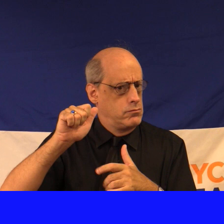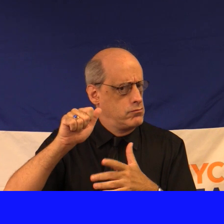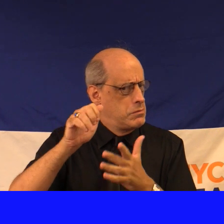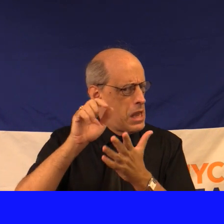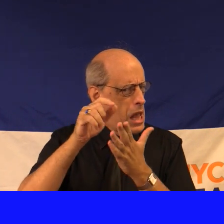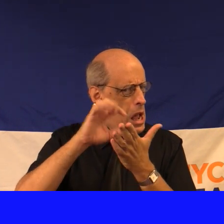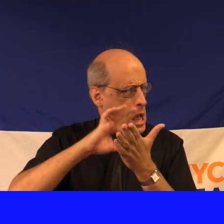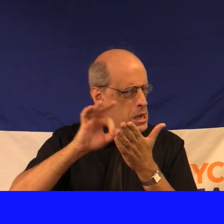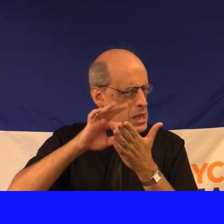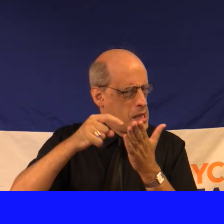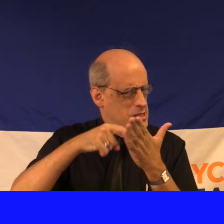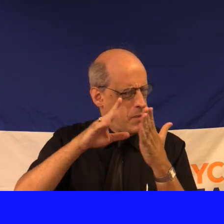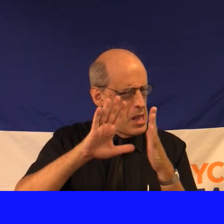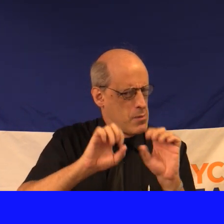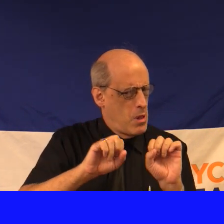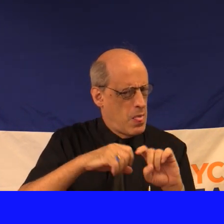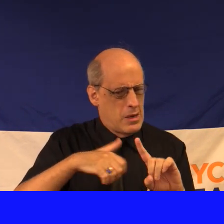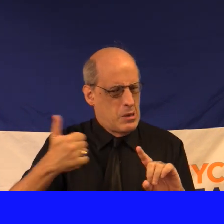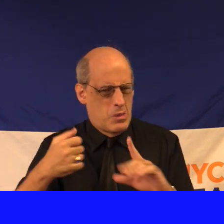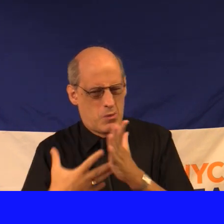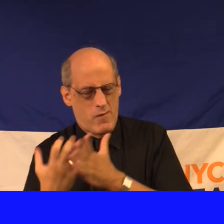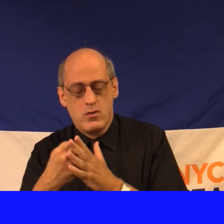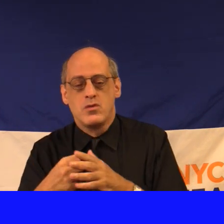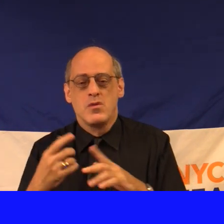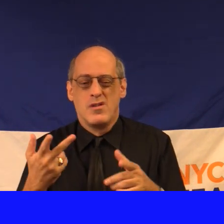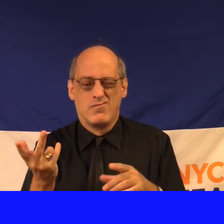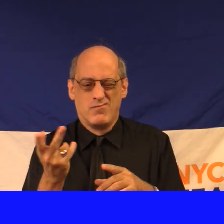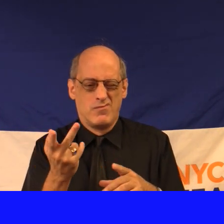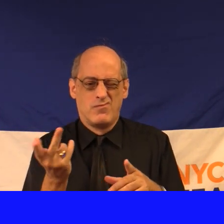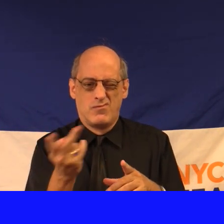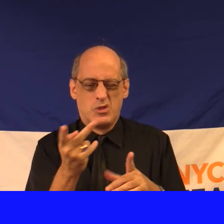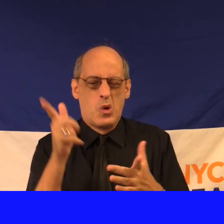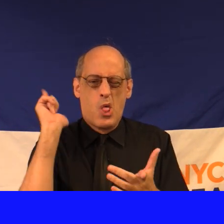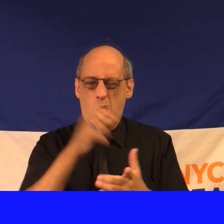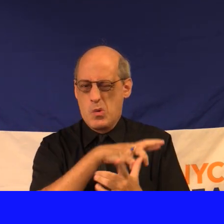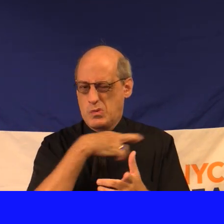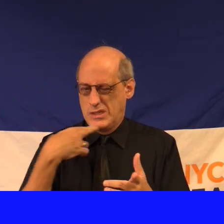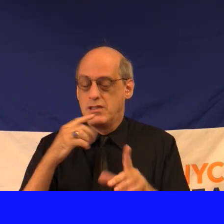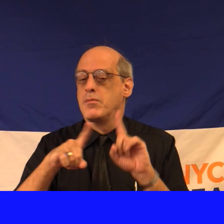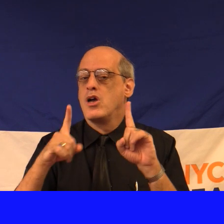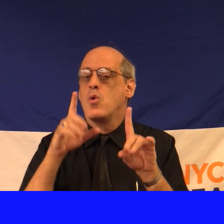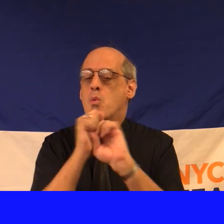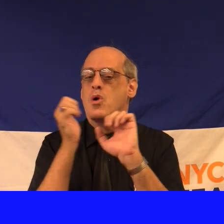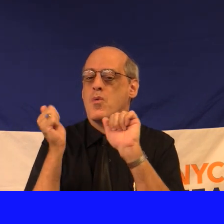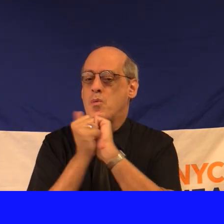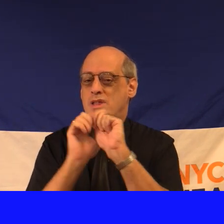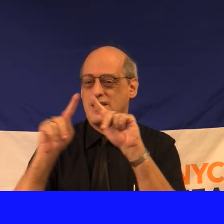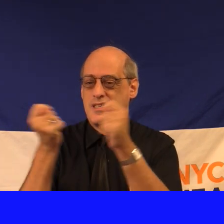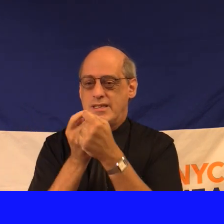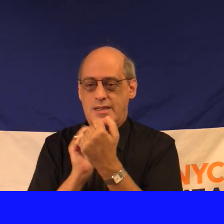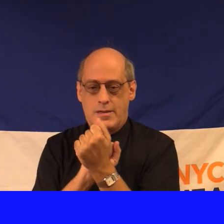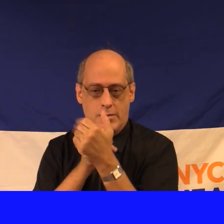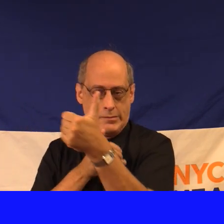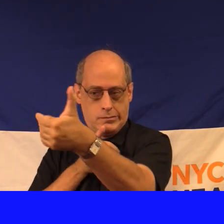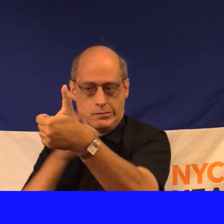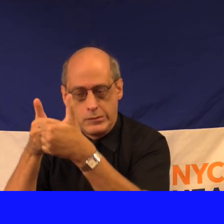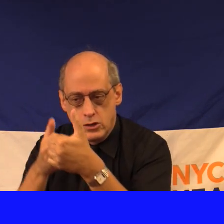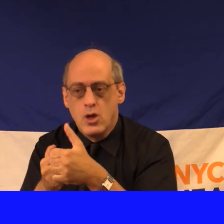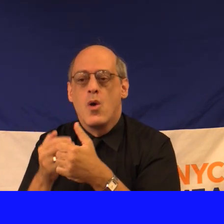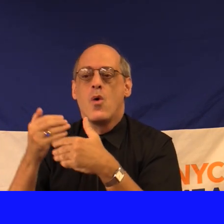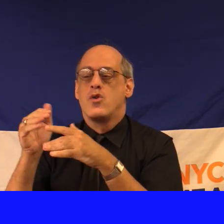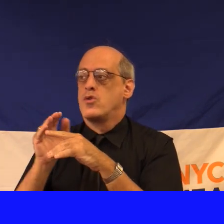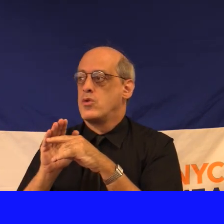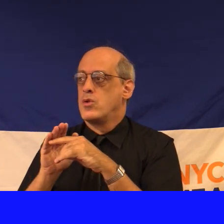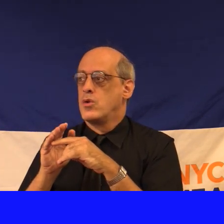To a lesser degree, investments because they're lower risk. But we work very closely with your team, your actuaries who are